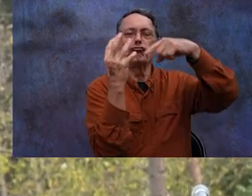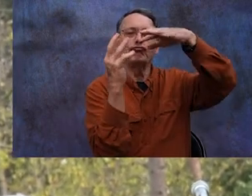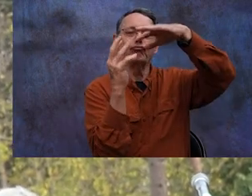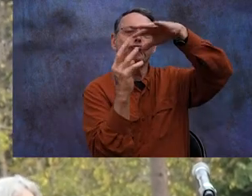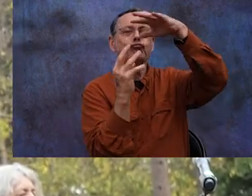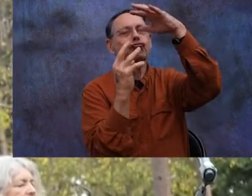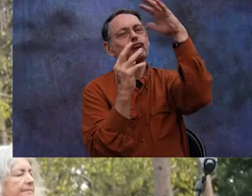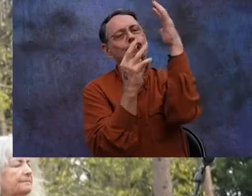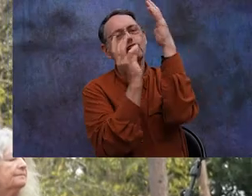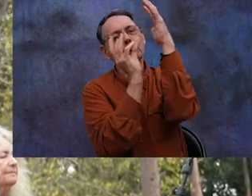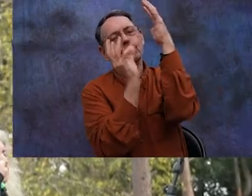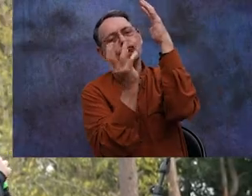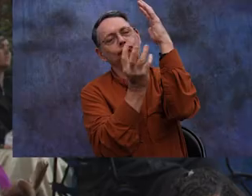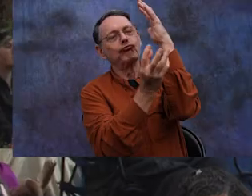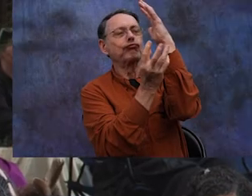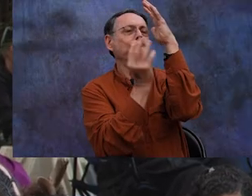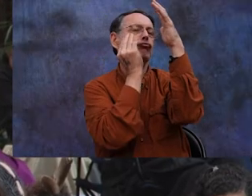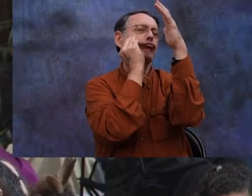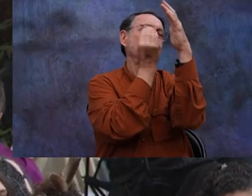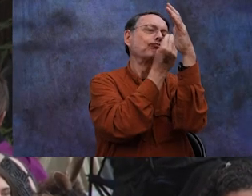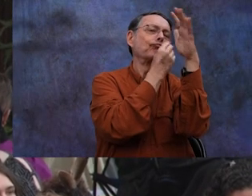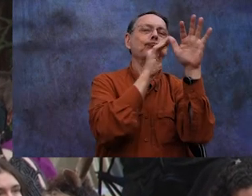And take another step